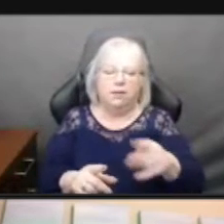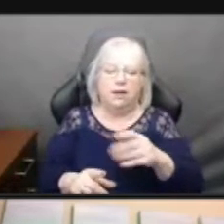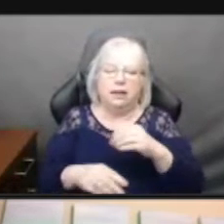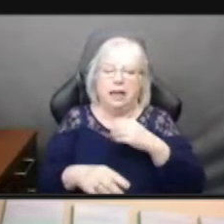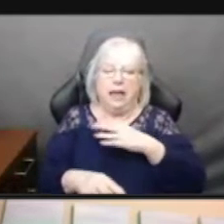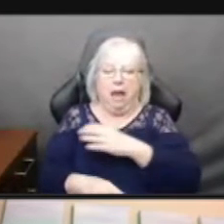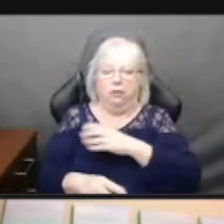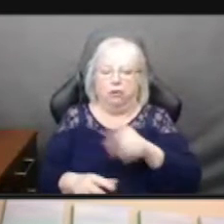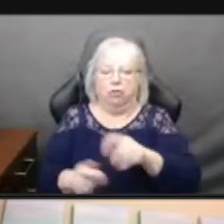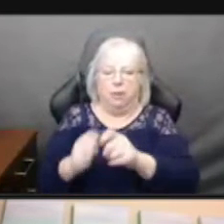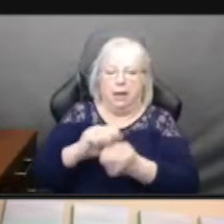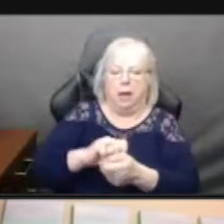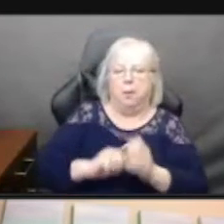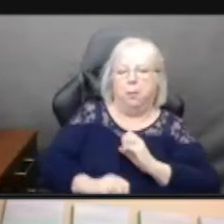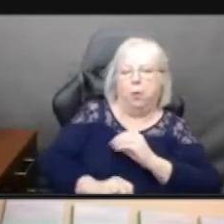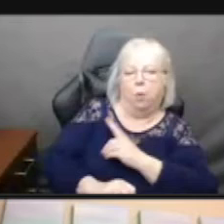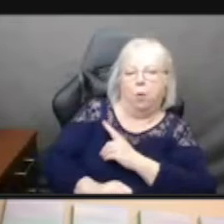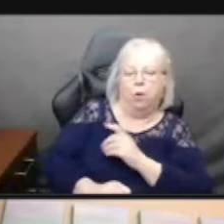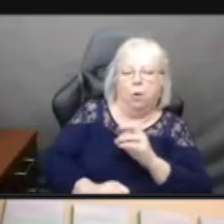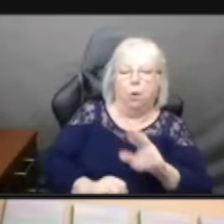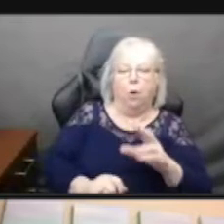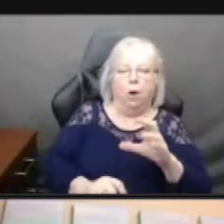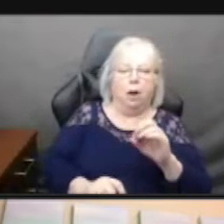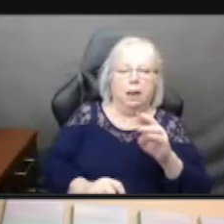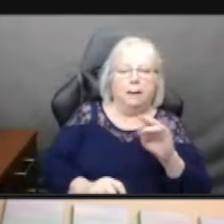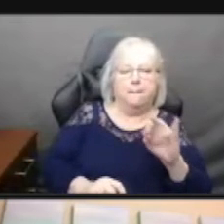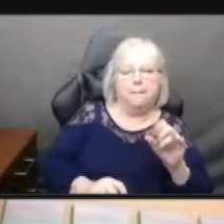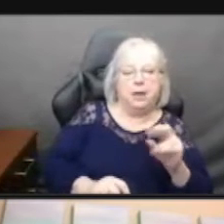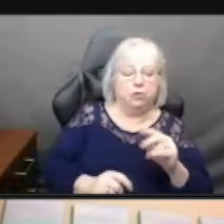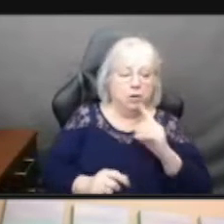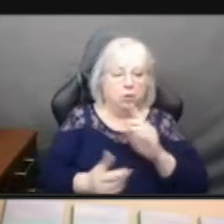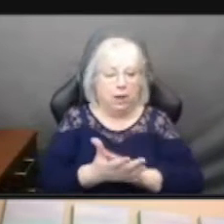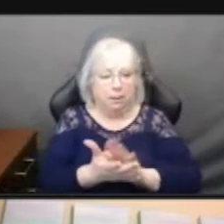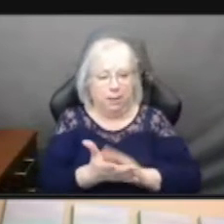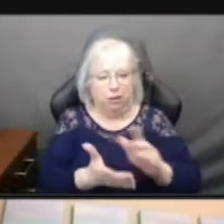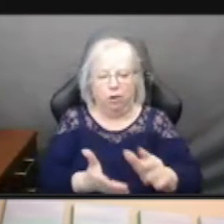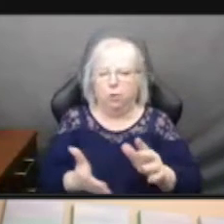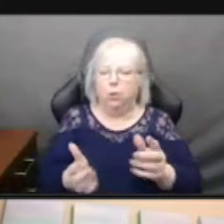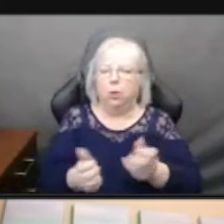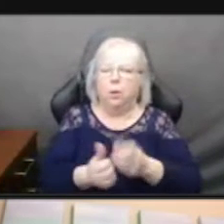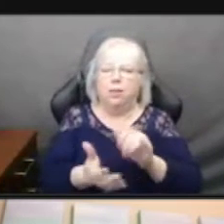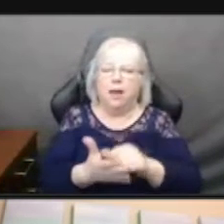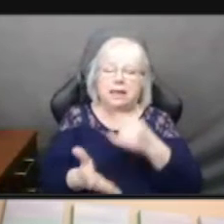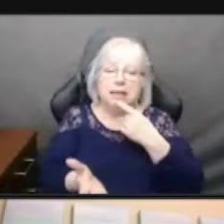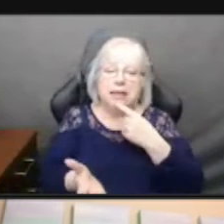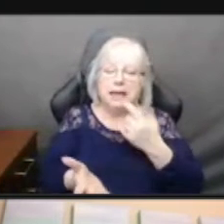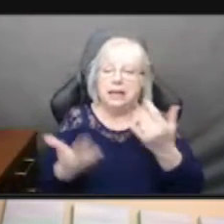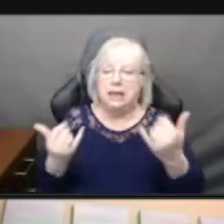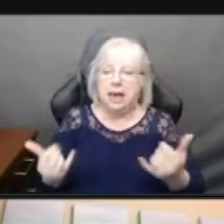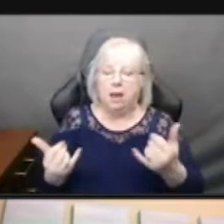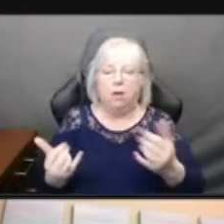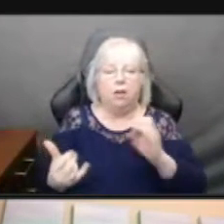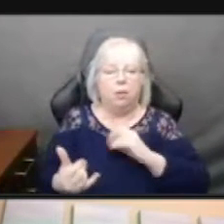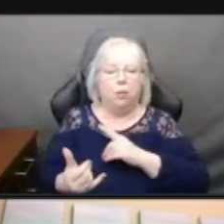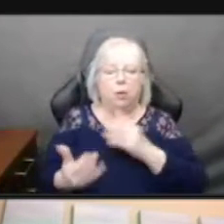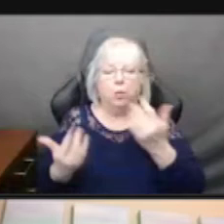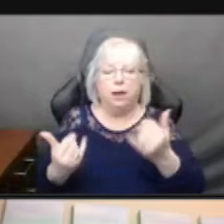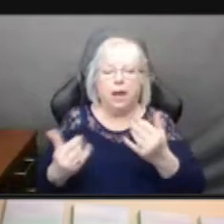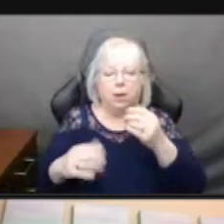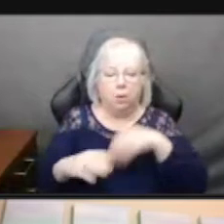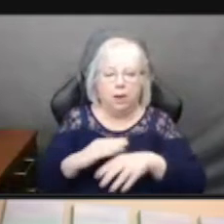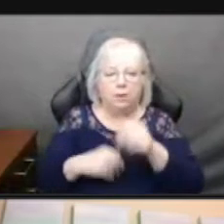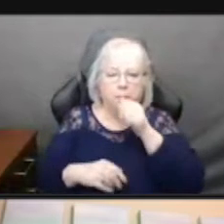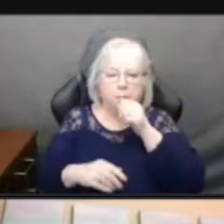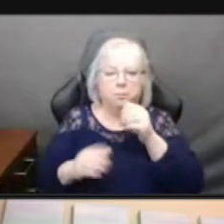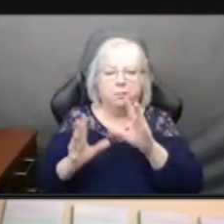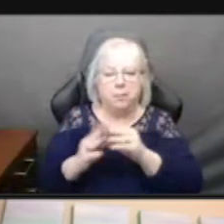or commission. So I want to commend you, Director Phillips, on that. With that being said, the board will now go into executive session